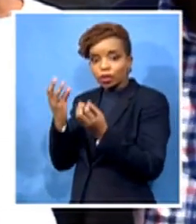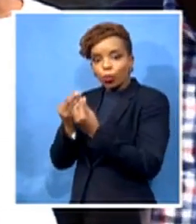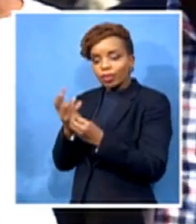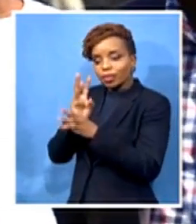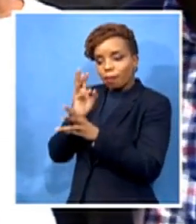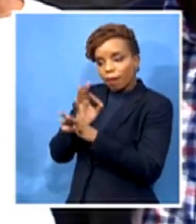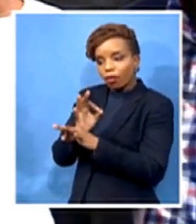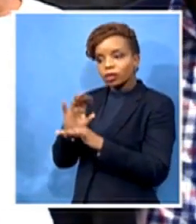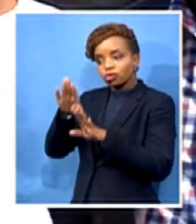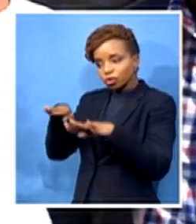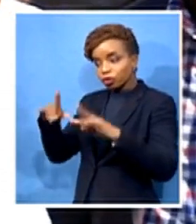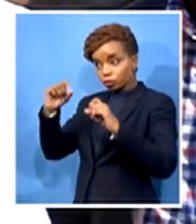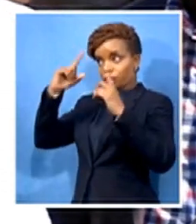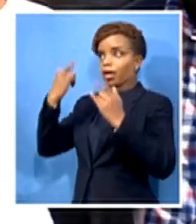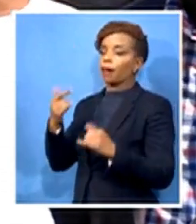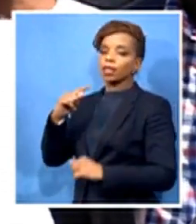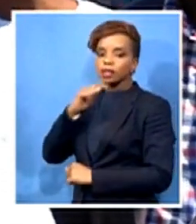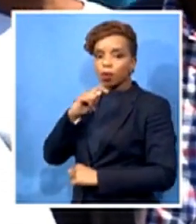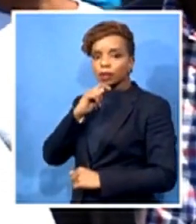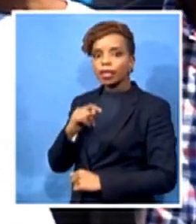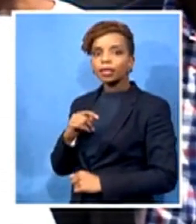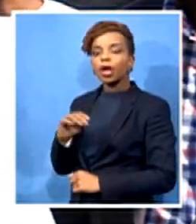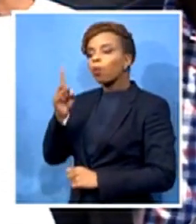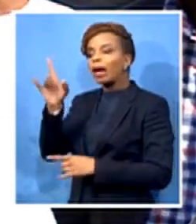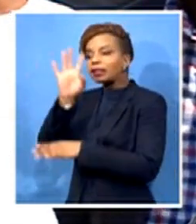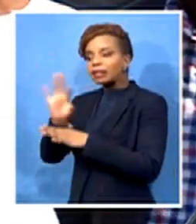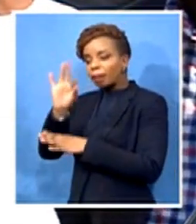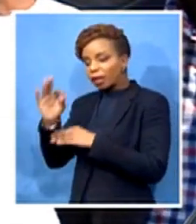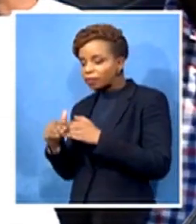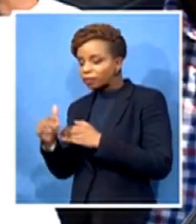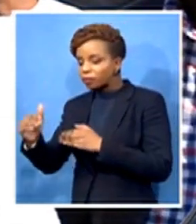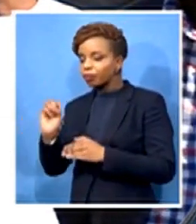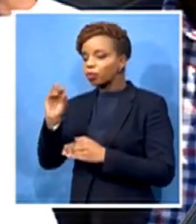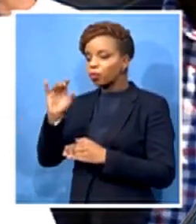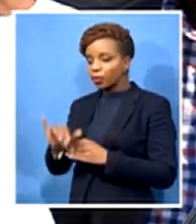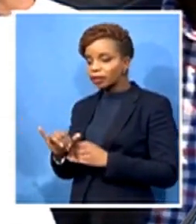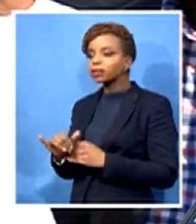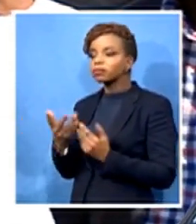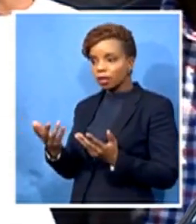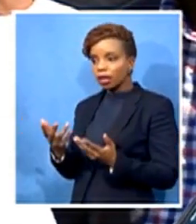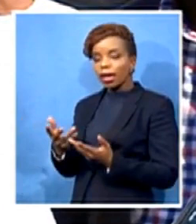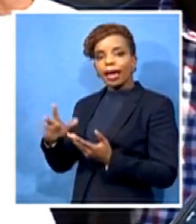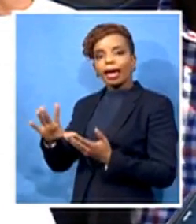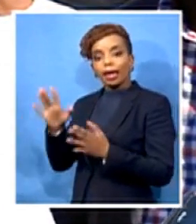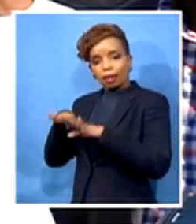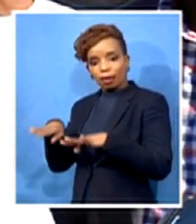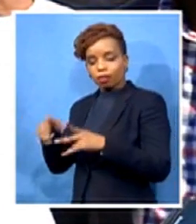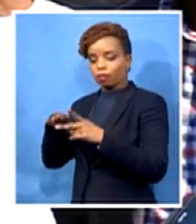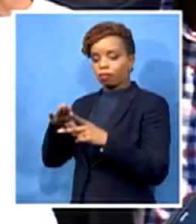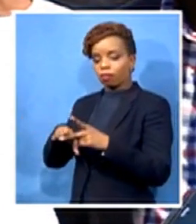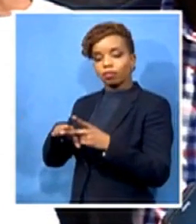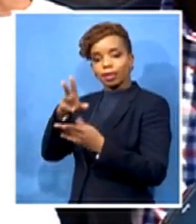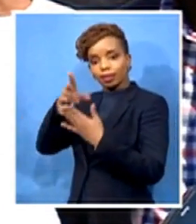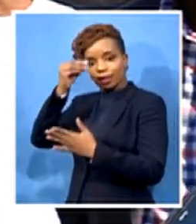that parents as well as children have a structured idea and a timetable of what life is going to look like for them for the